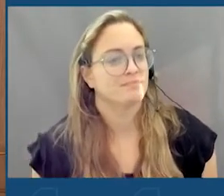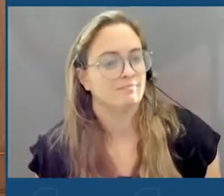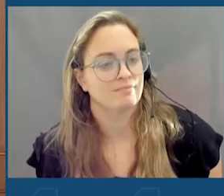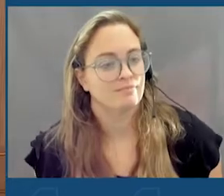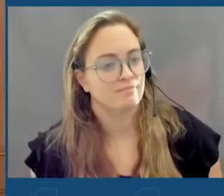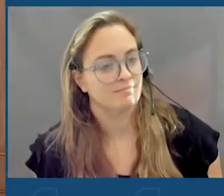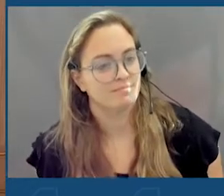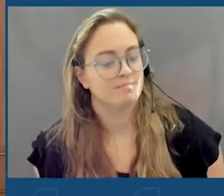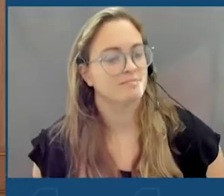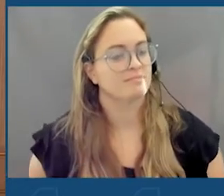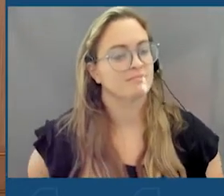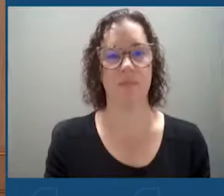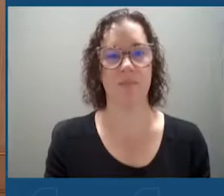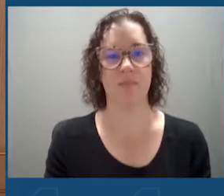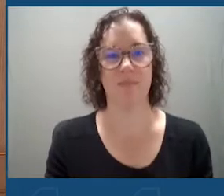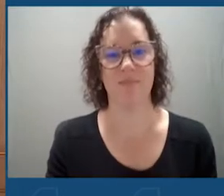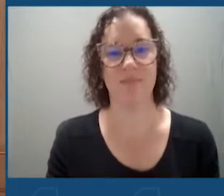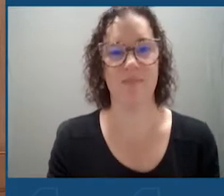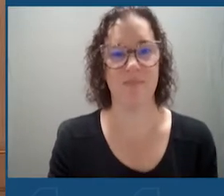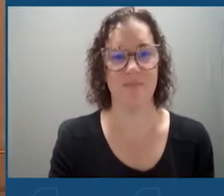Now,